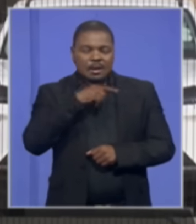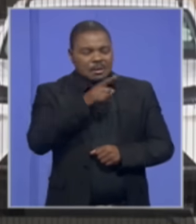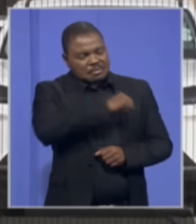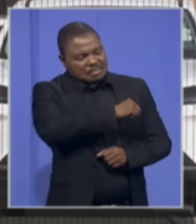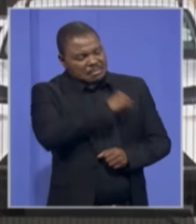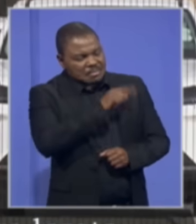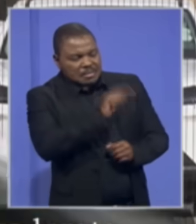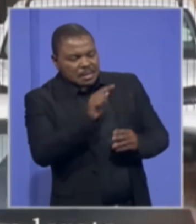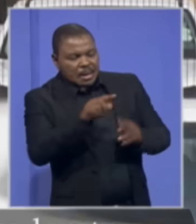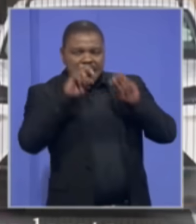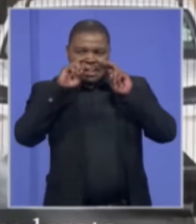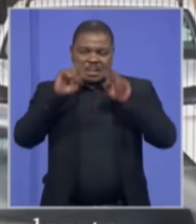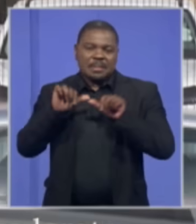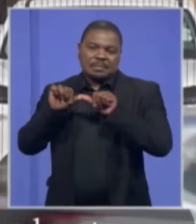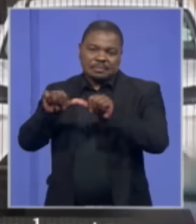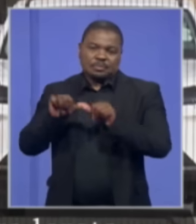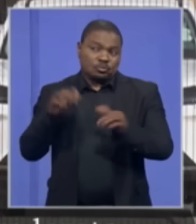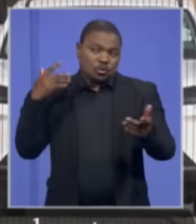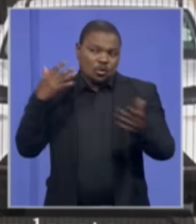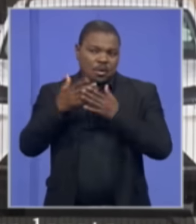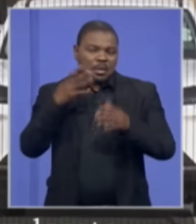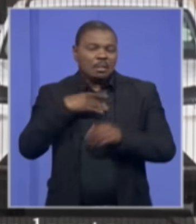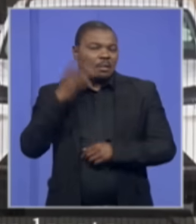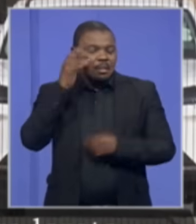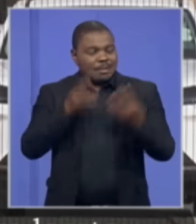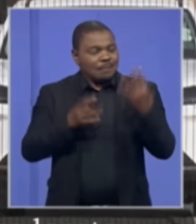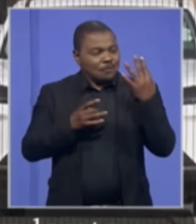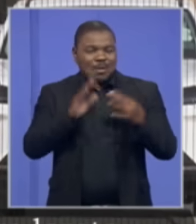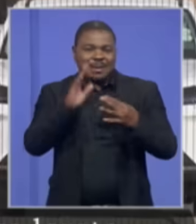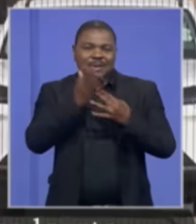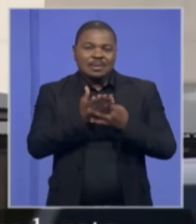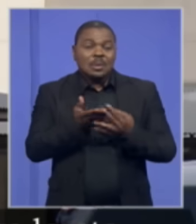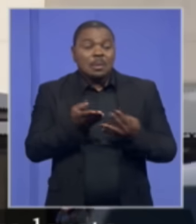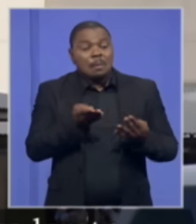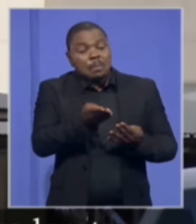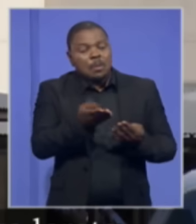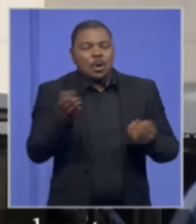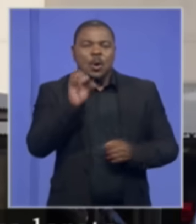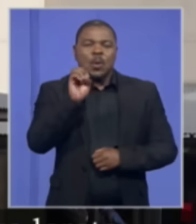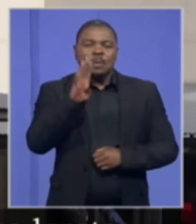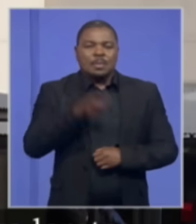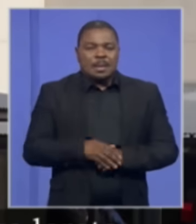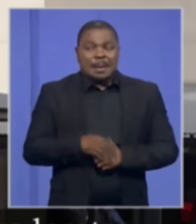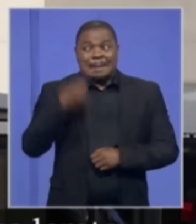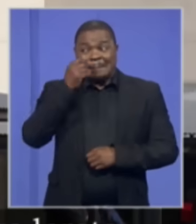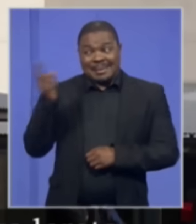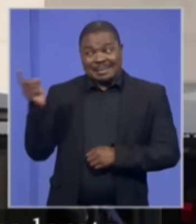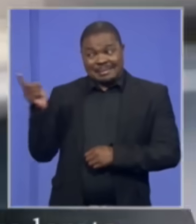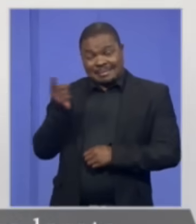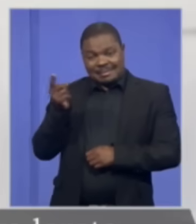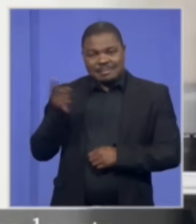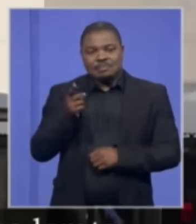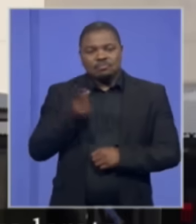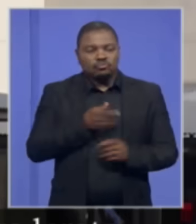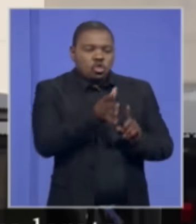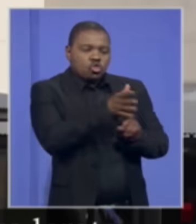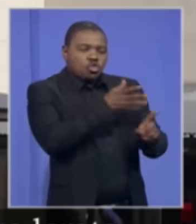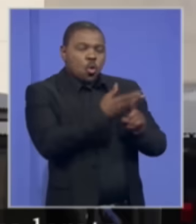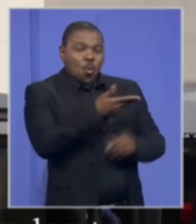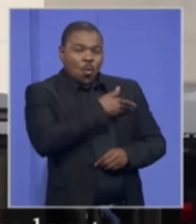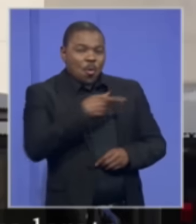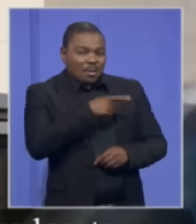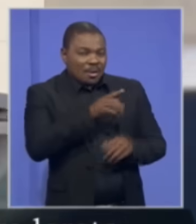pele. Ho fihlela jwale ho se ho tlalehilwe dinyewe tse 4 Bloemfontein. Mokgwa o banna bana ba o sebedisang ho ngoka basadi